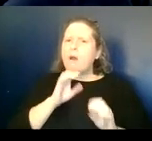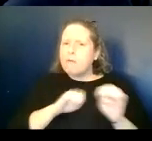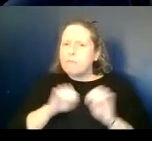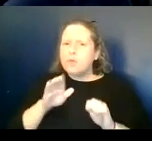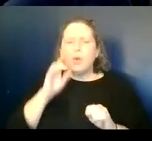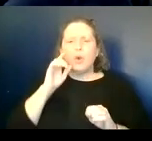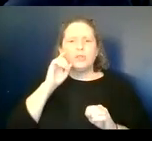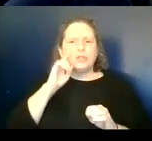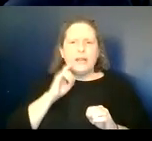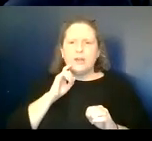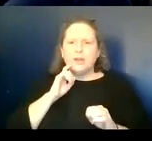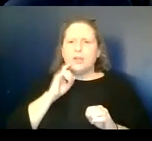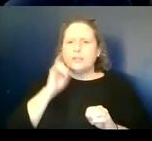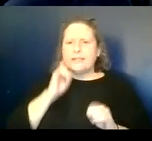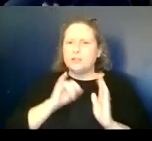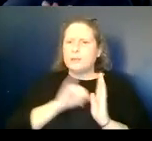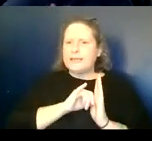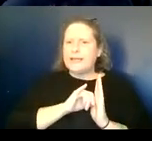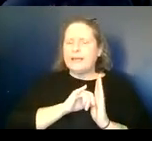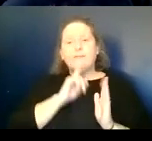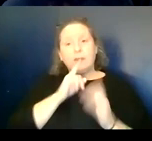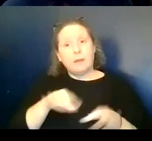It is very important because